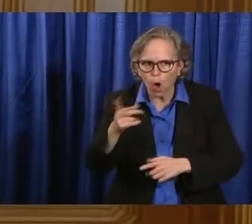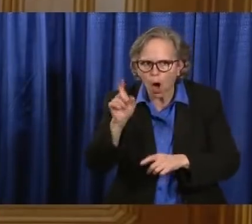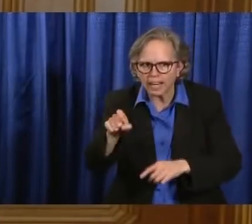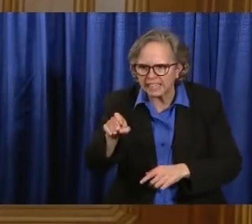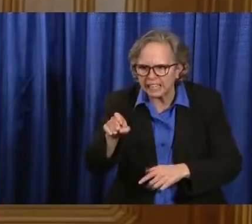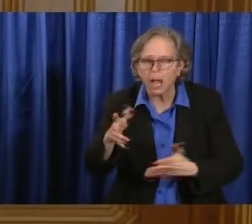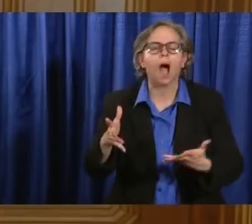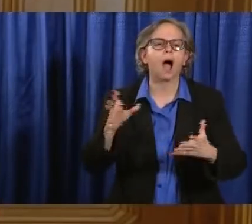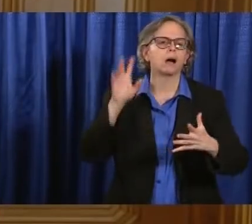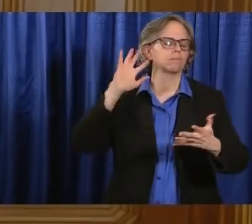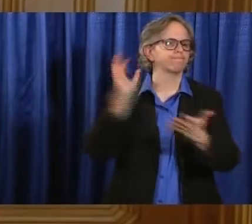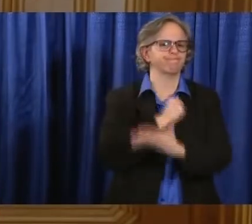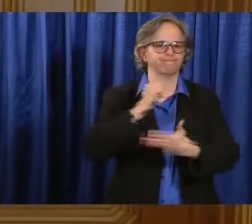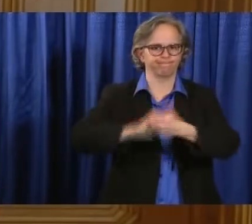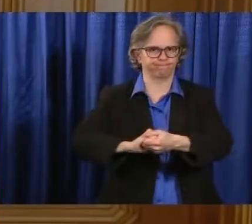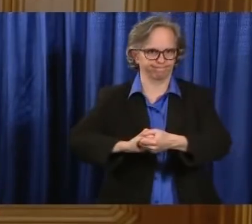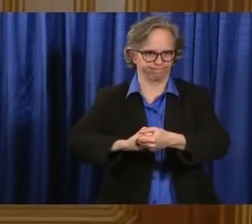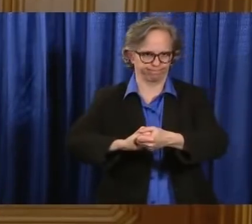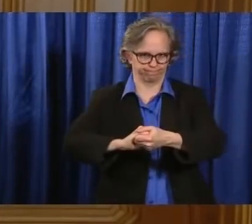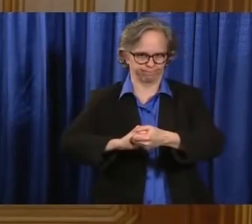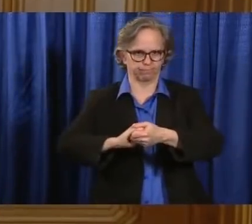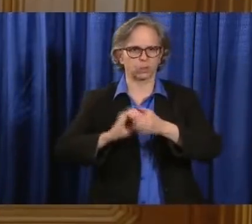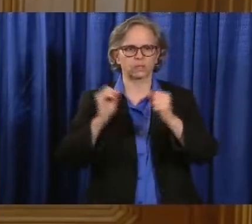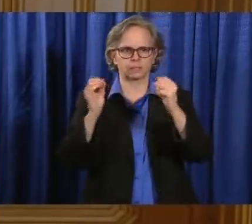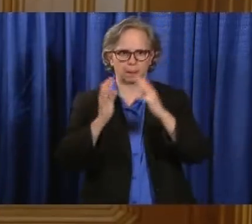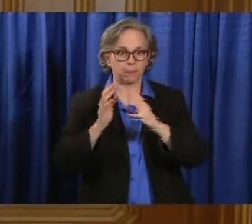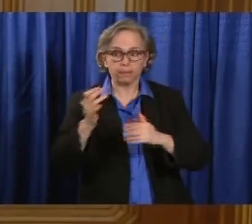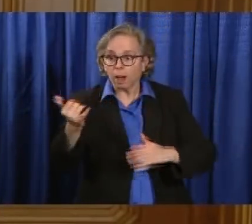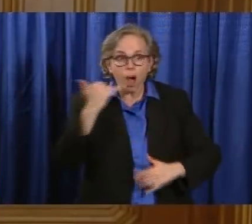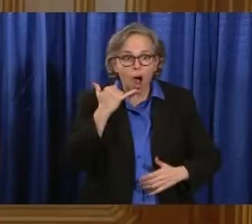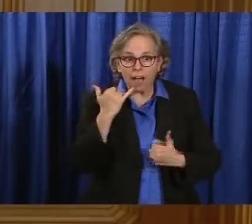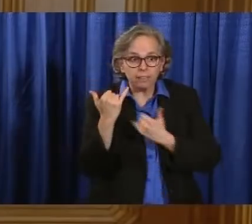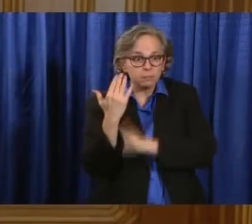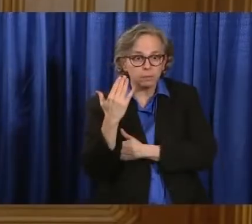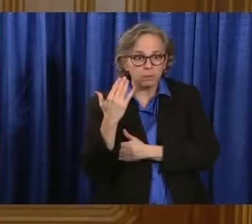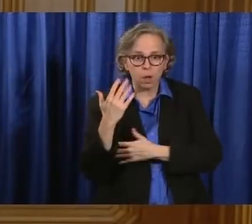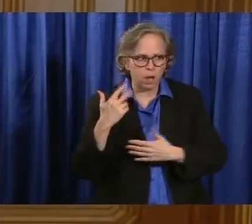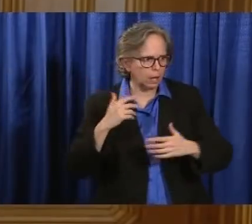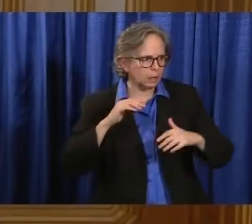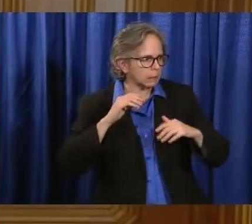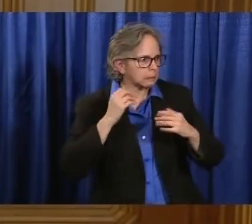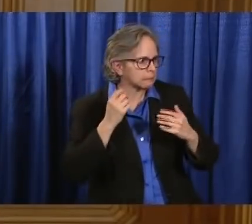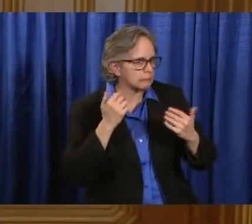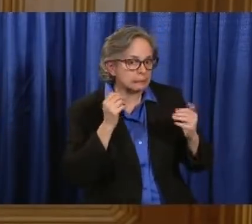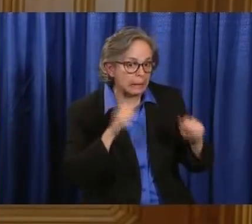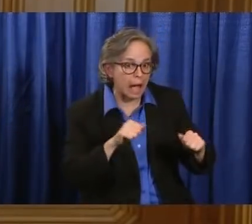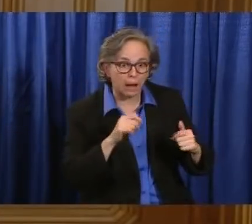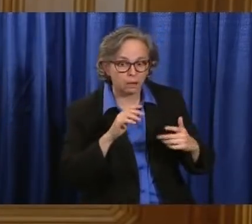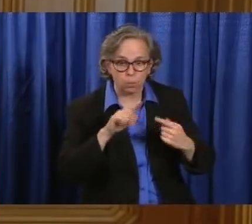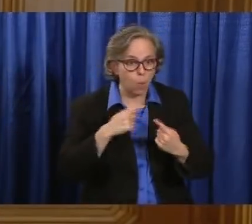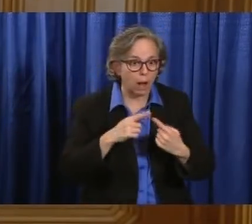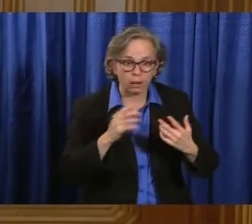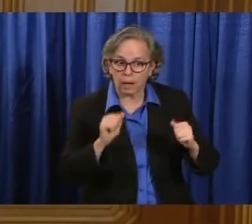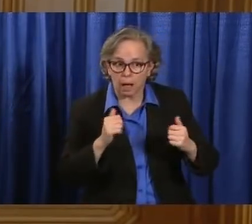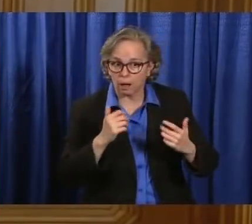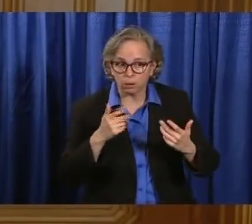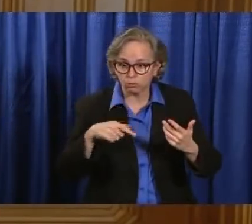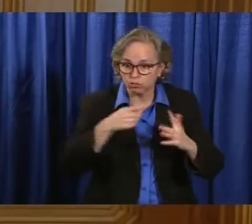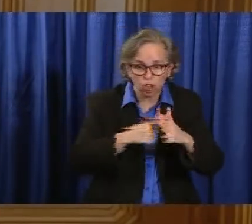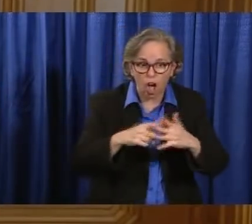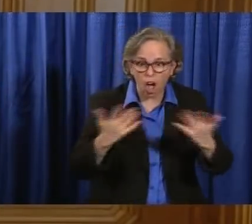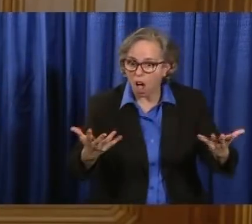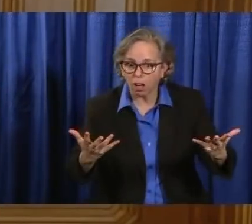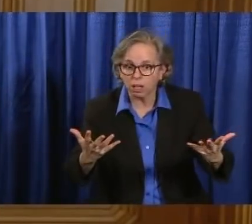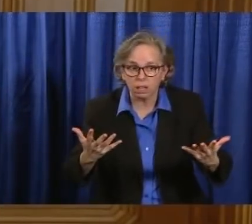our call this morning, when can we do this? And I said, we're doing it, we're rolling. I said, when can you start getting it out to hospitals? And they said in the next several days.